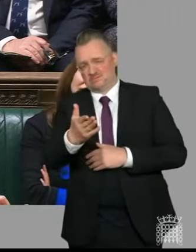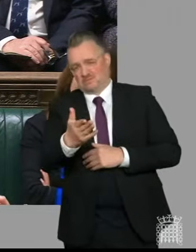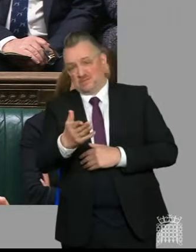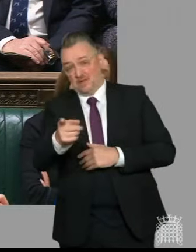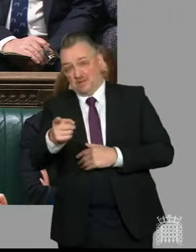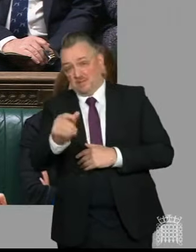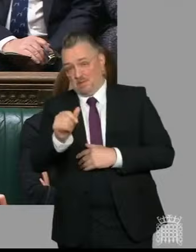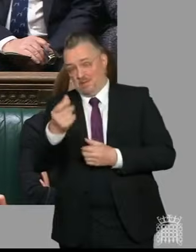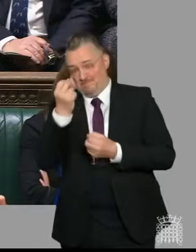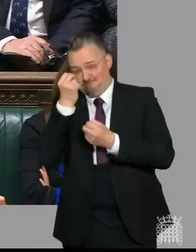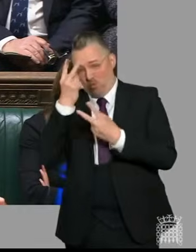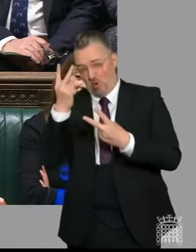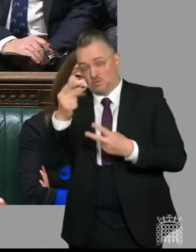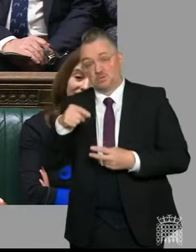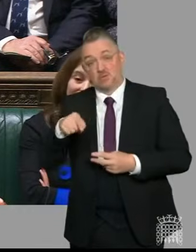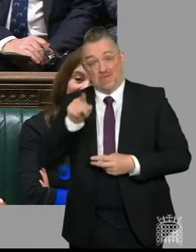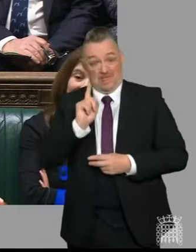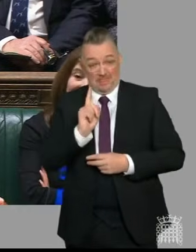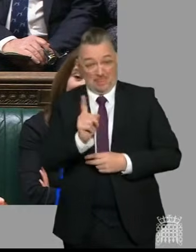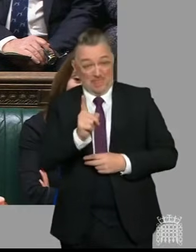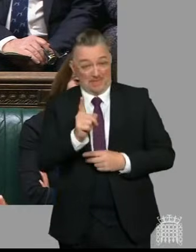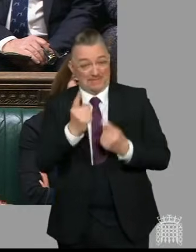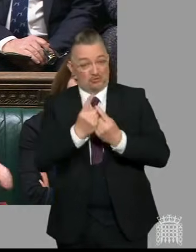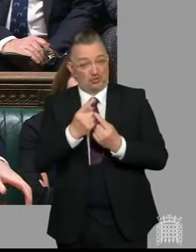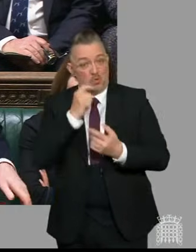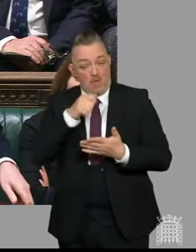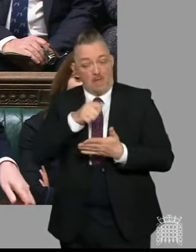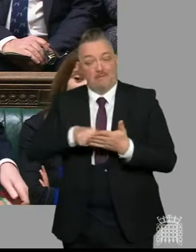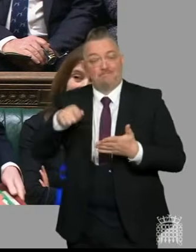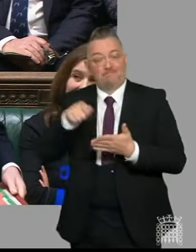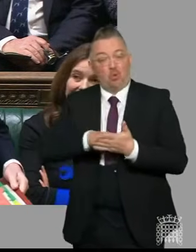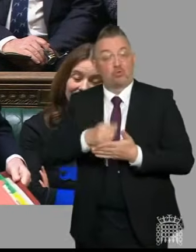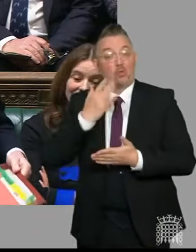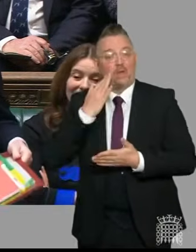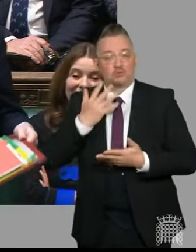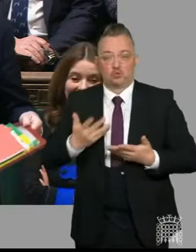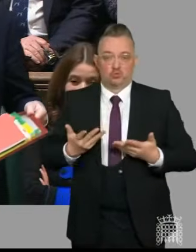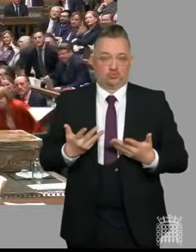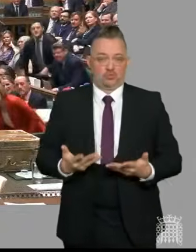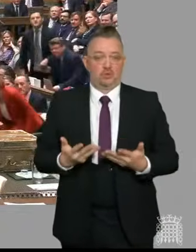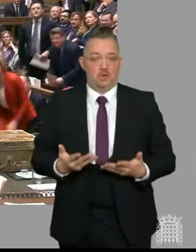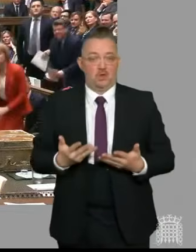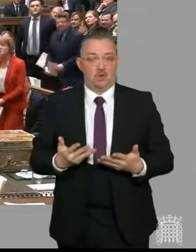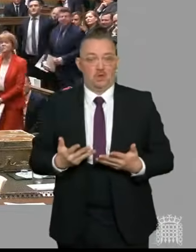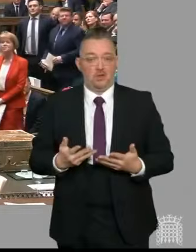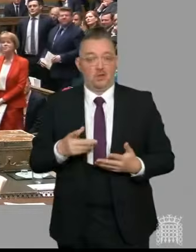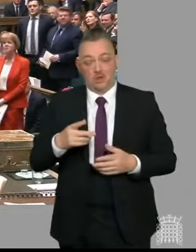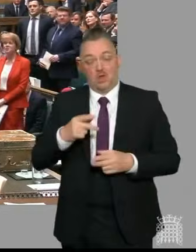that matter later today. The Conservative government taking action.